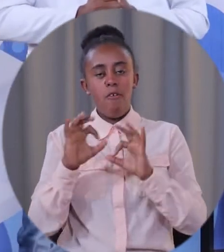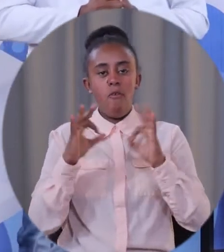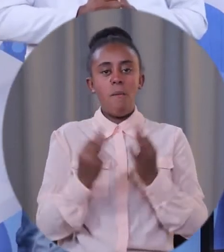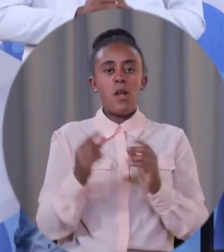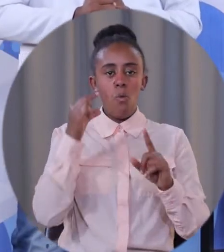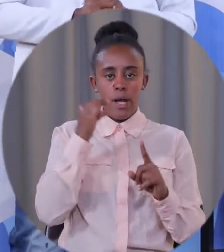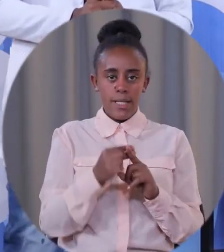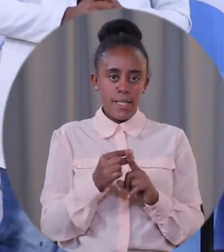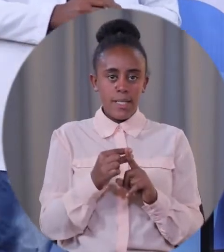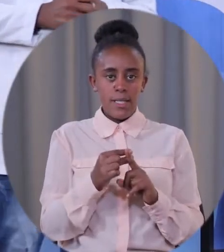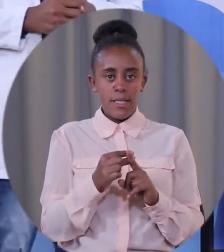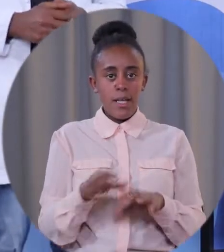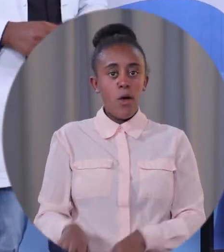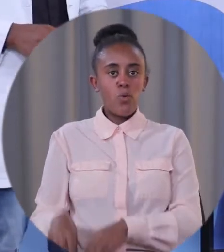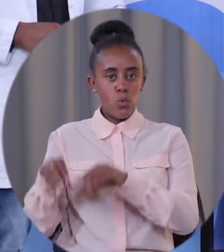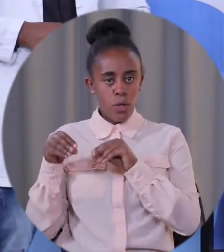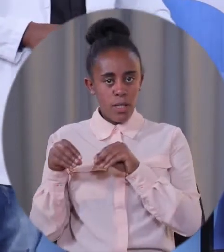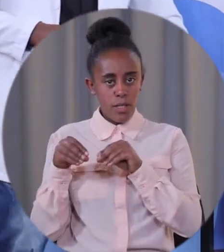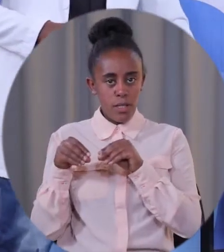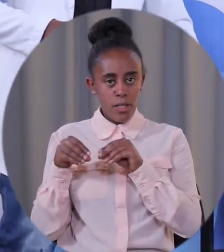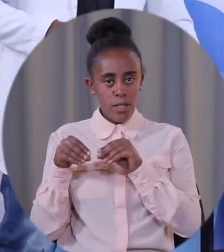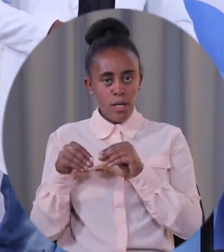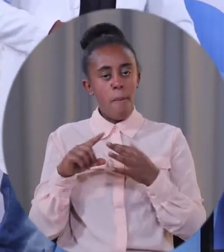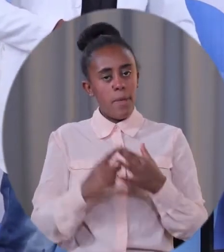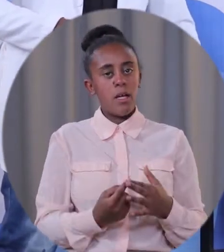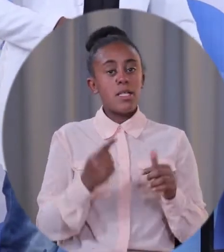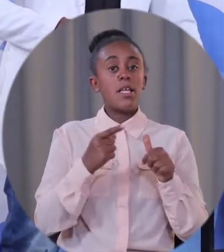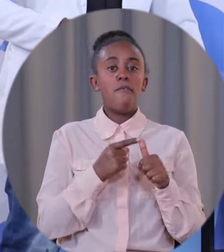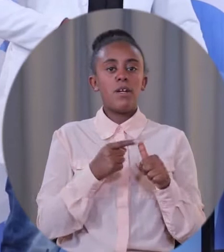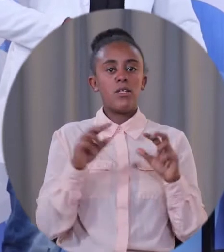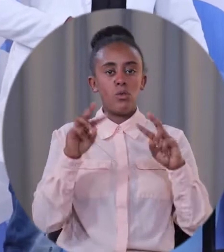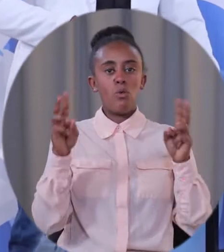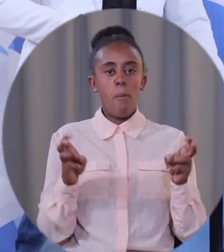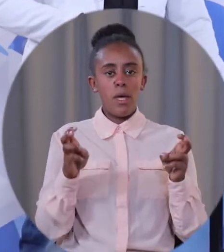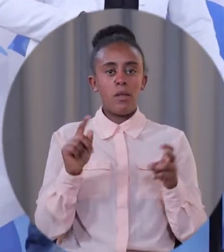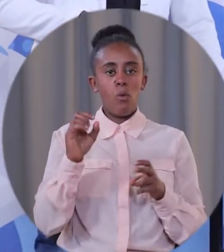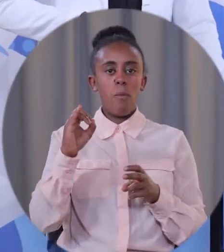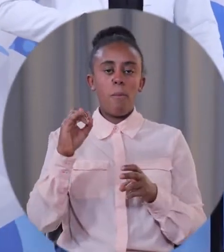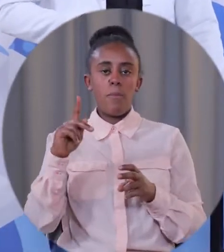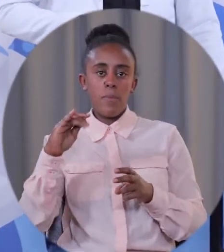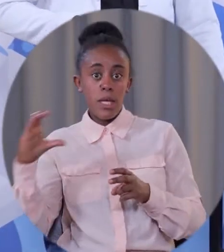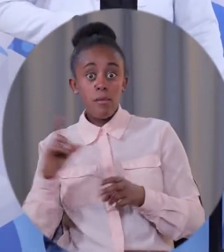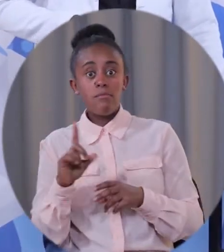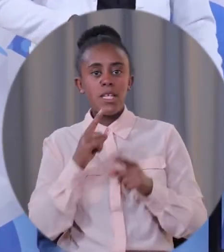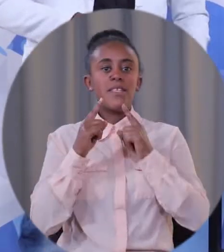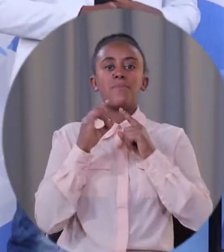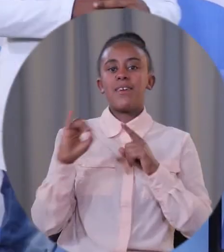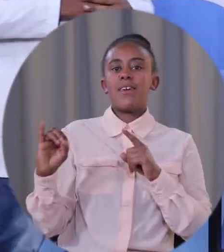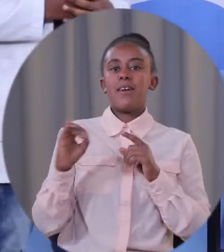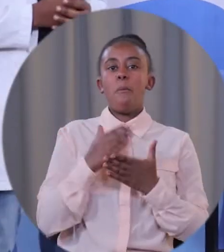words. Students, let's begin with the first topic. It is speaking part. It